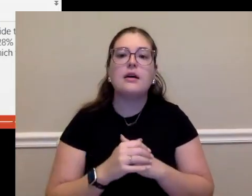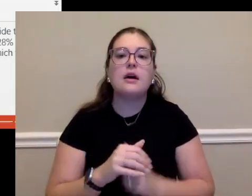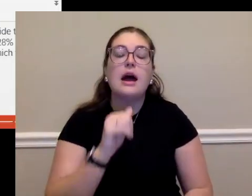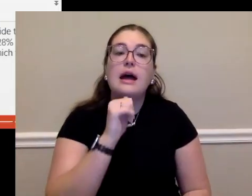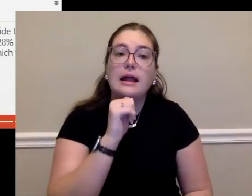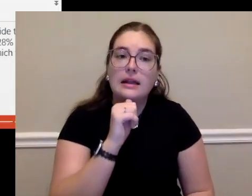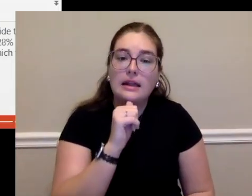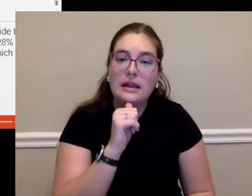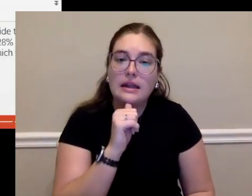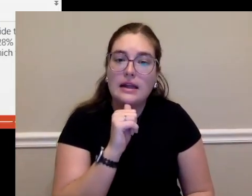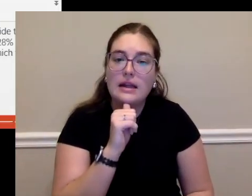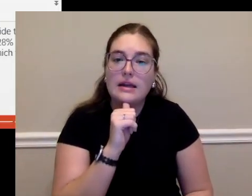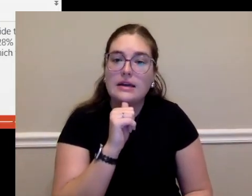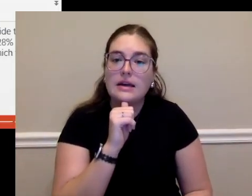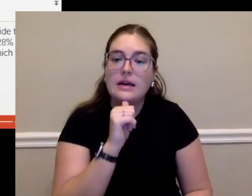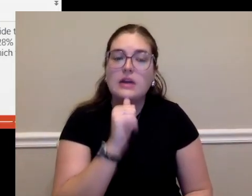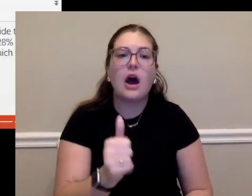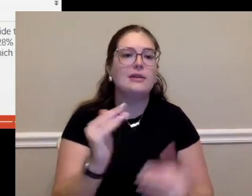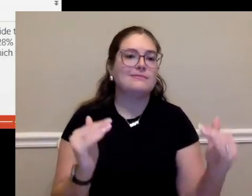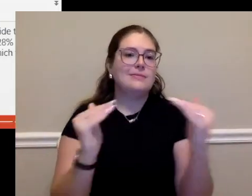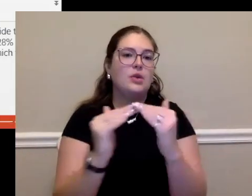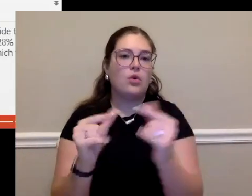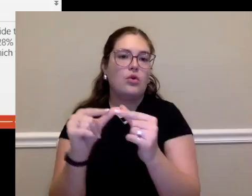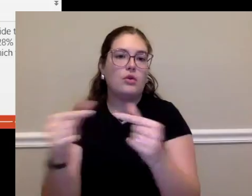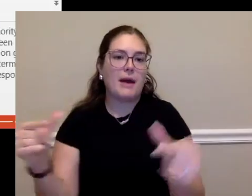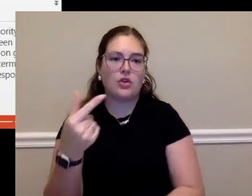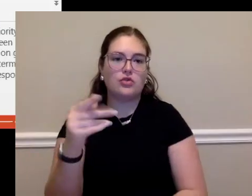equated to grammatical gender.